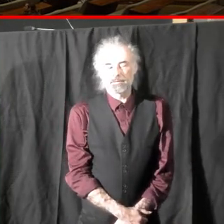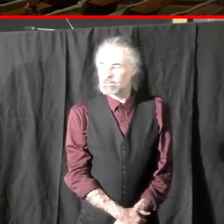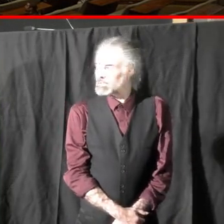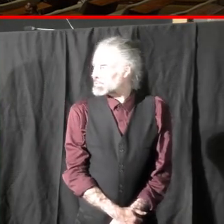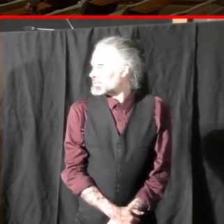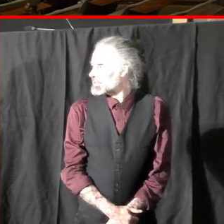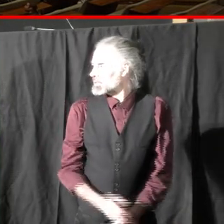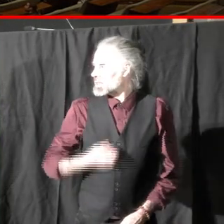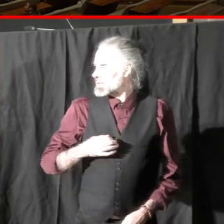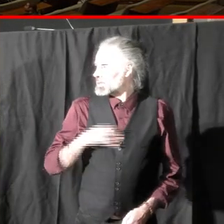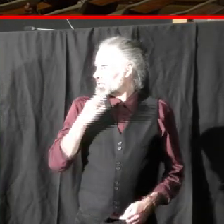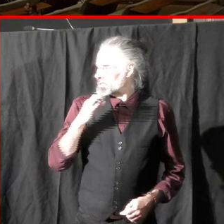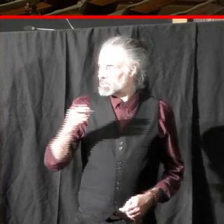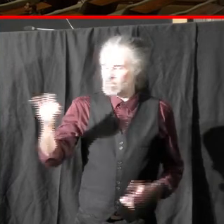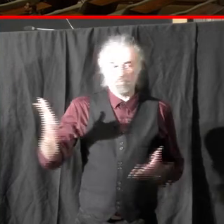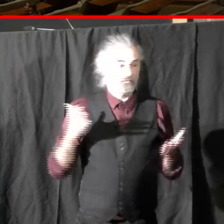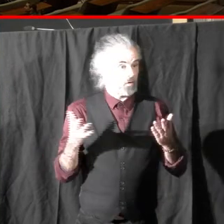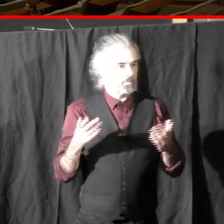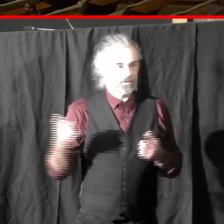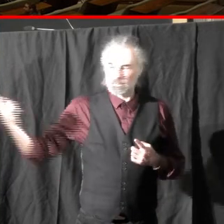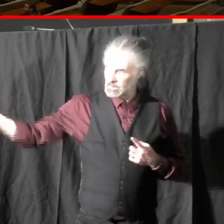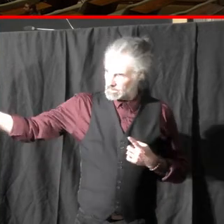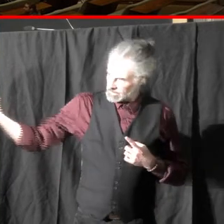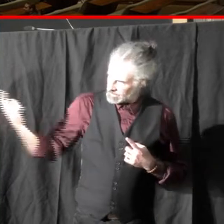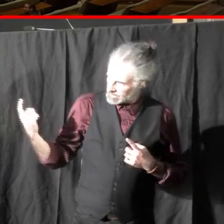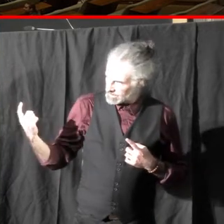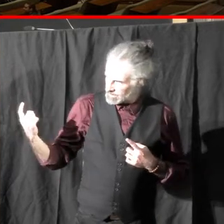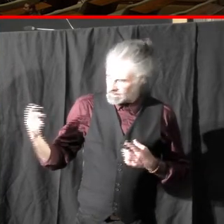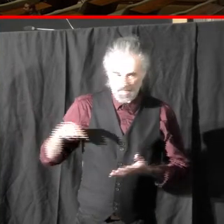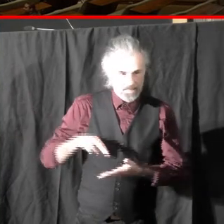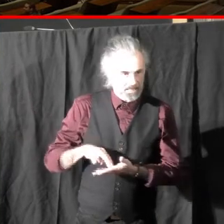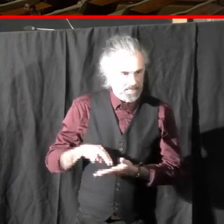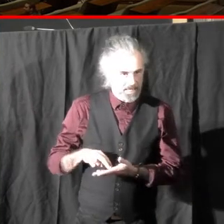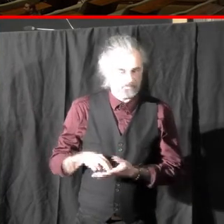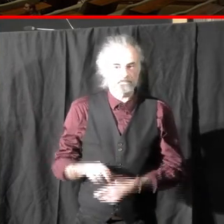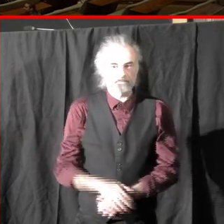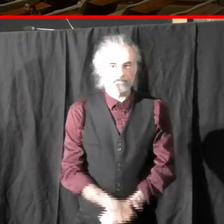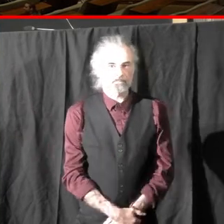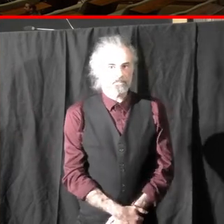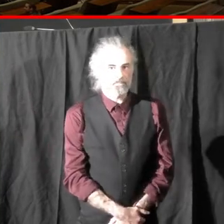I'm going to ask my actors to just come back and stand in their original place.